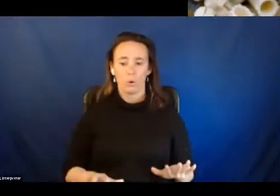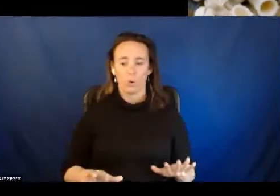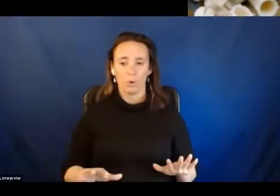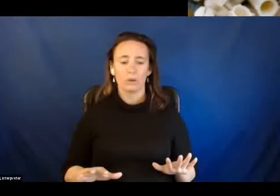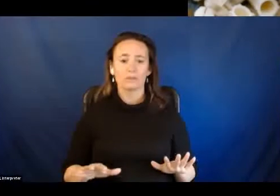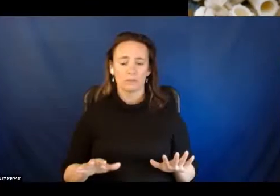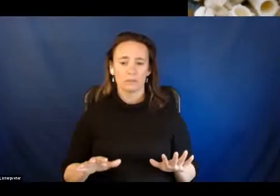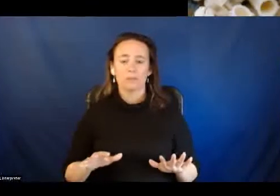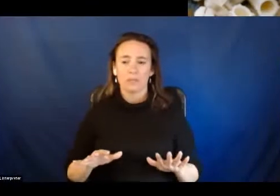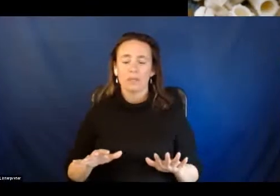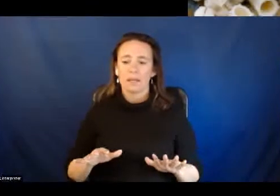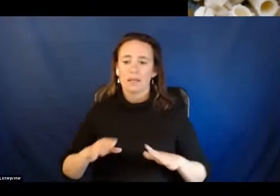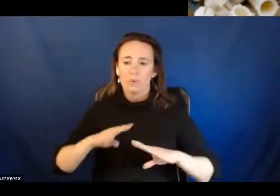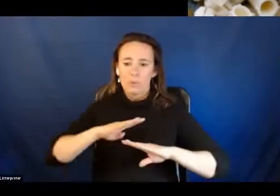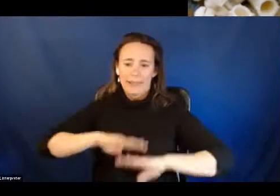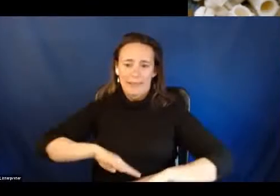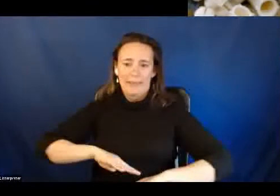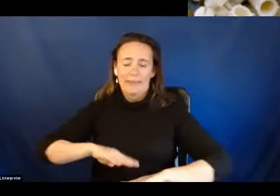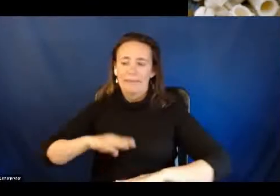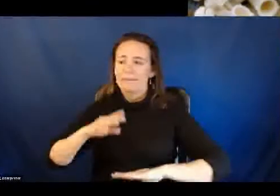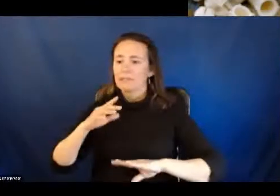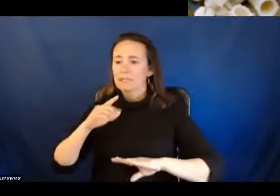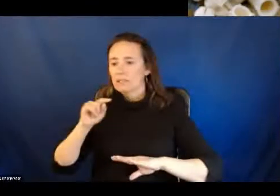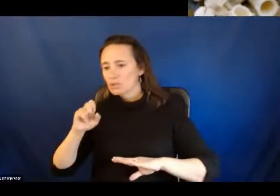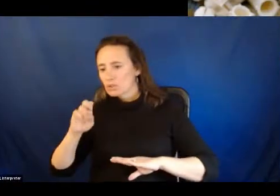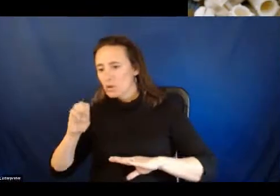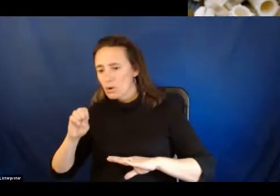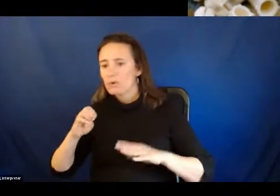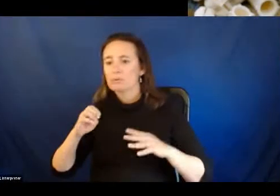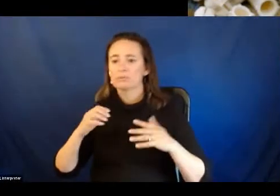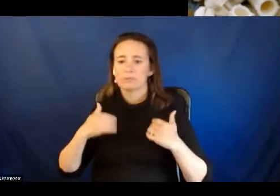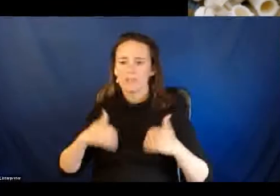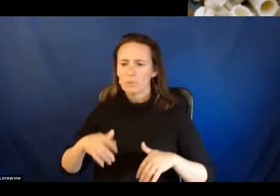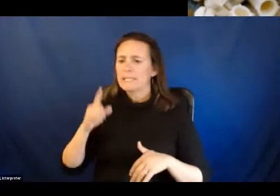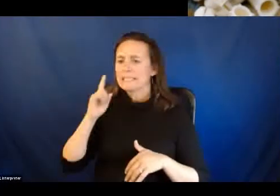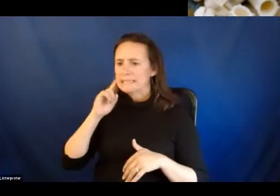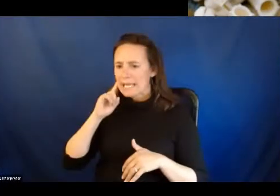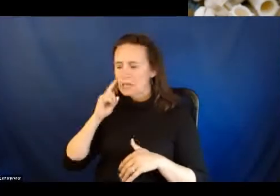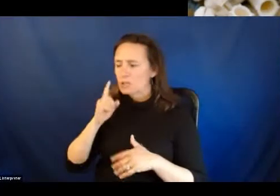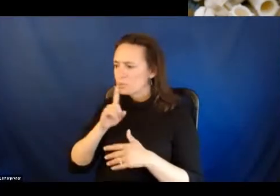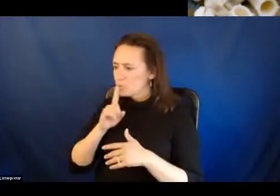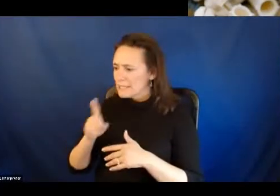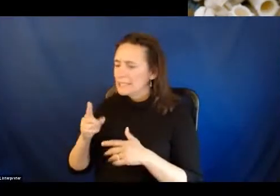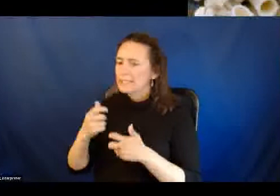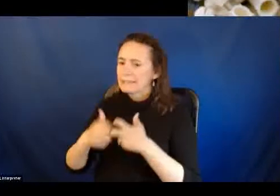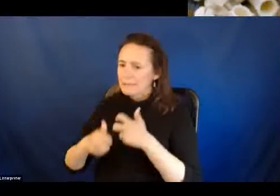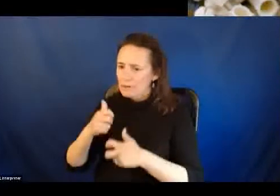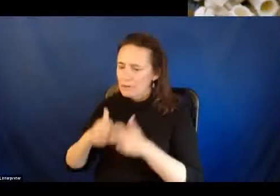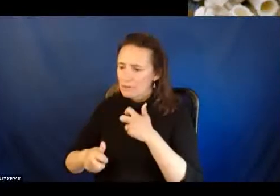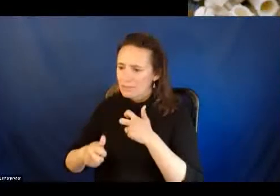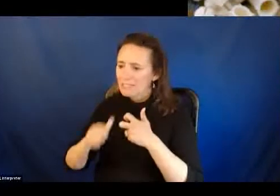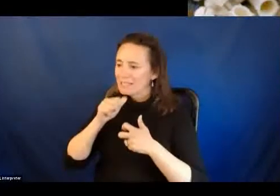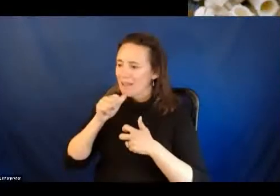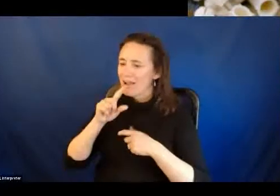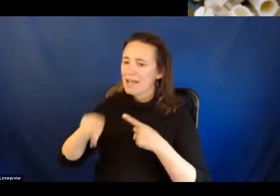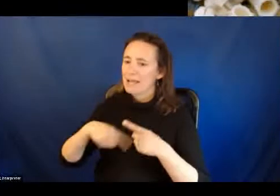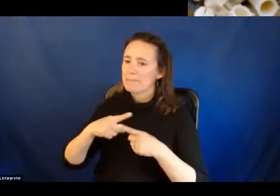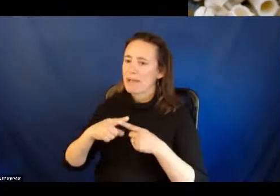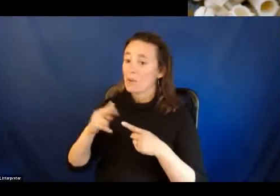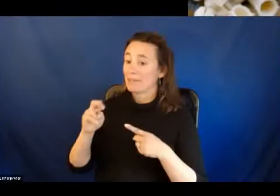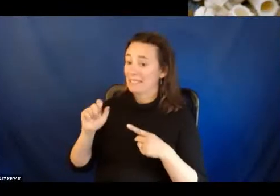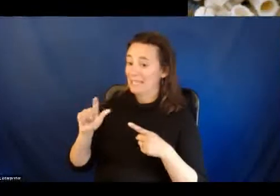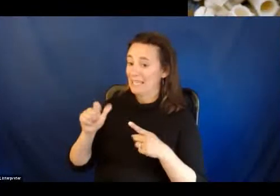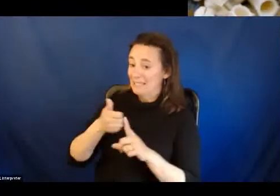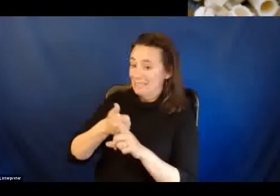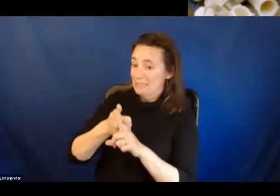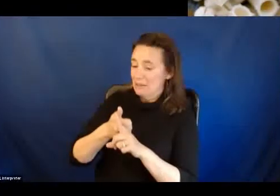and in her response when he said, that sounded really difficult. Remember, it's not about the nail, it's about what the survivor's